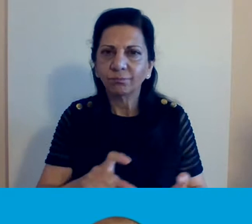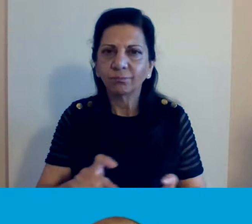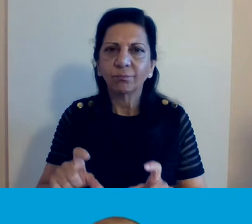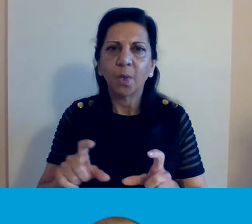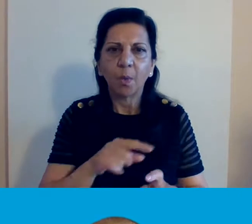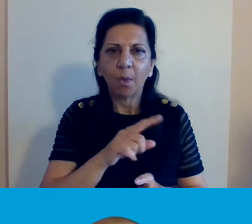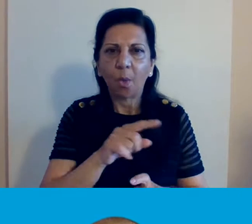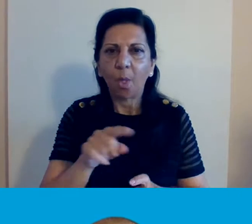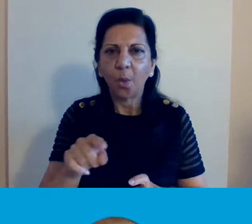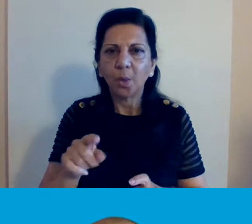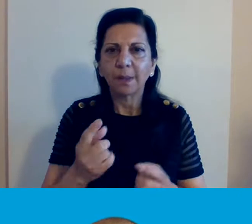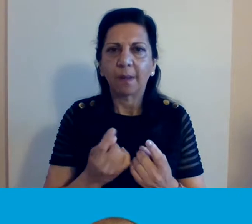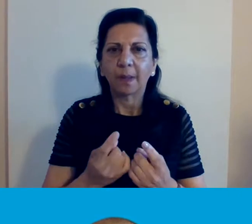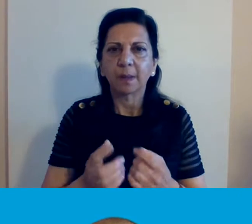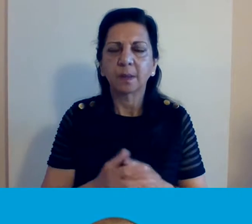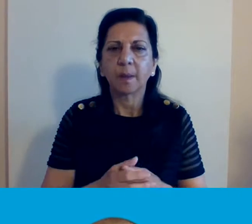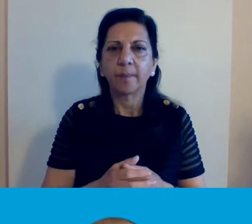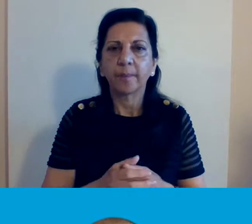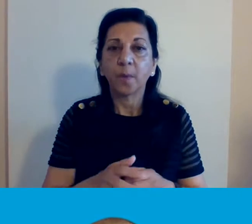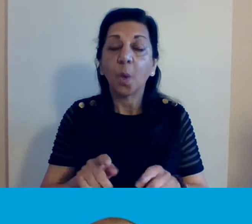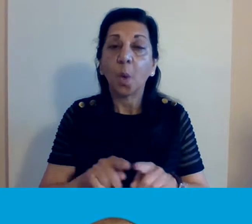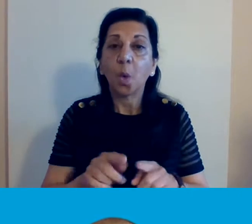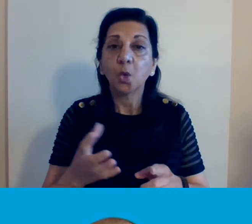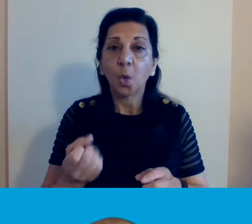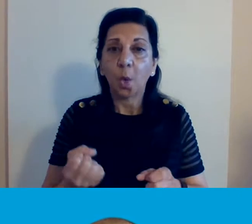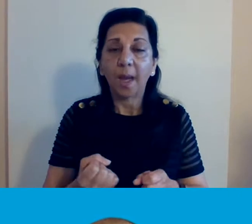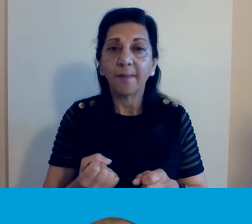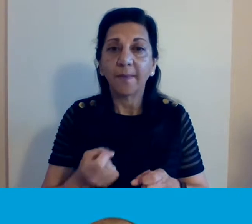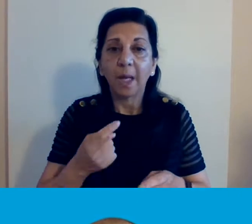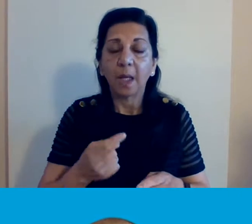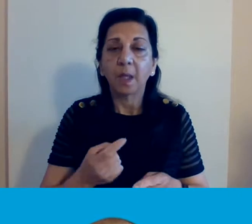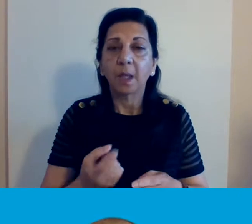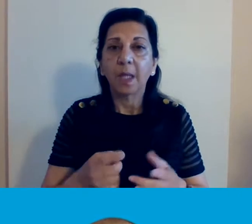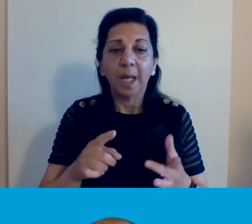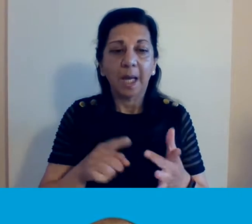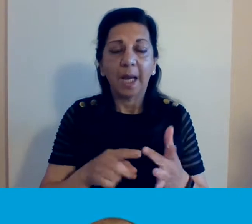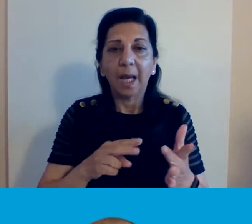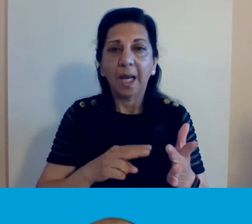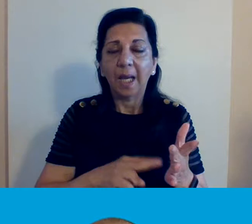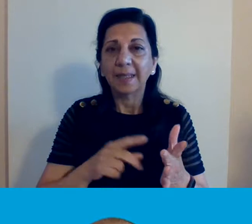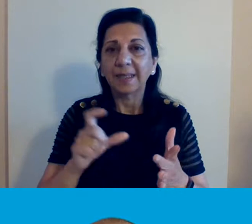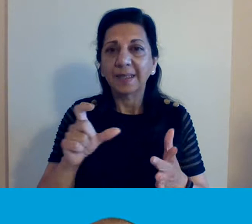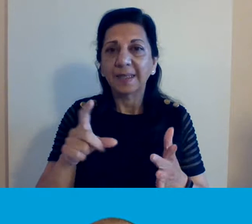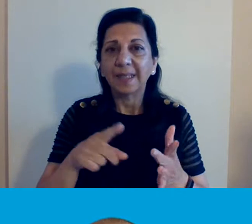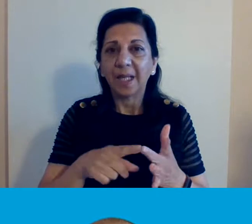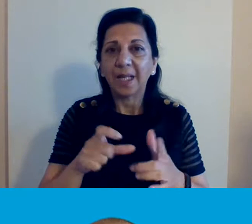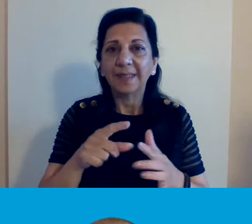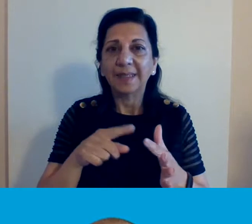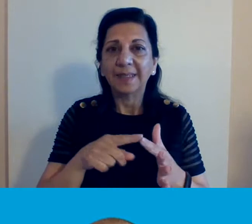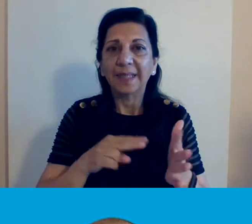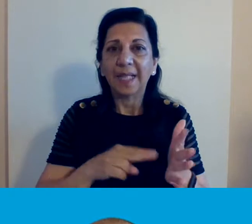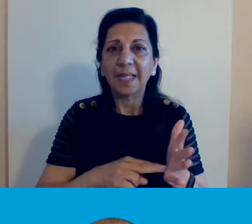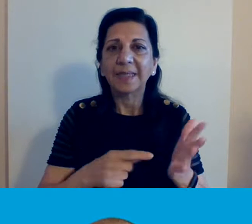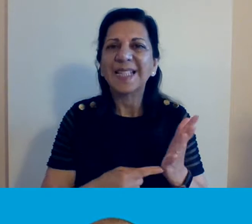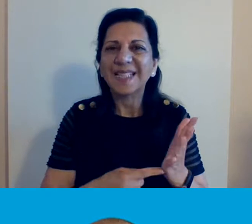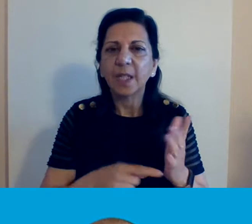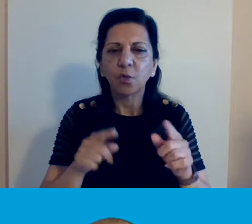have an incident room that GP practices can contact if they've got any queries or